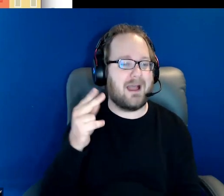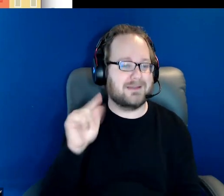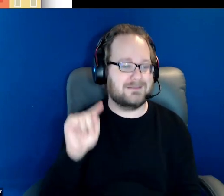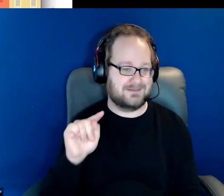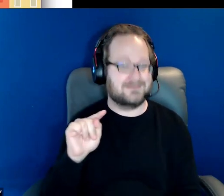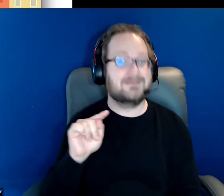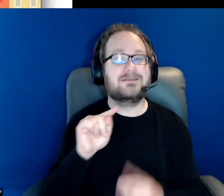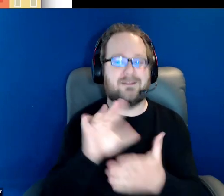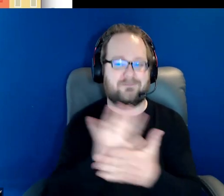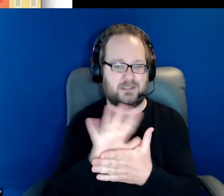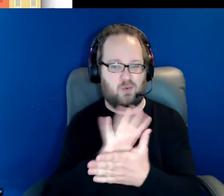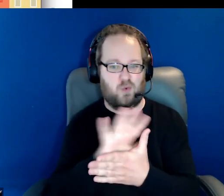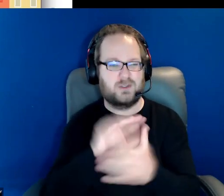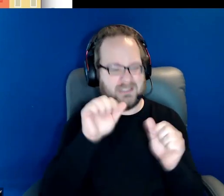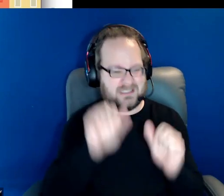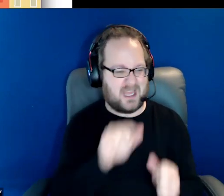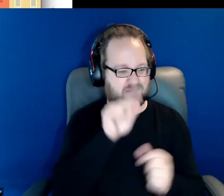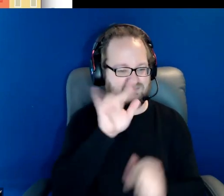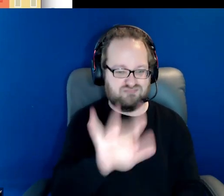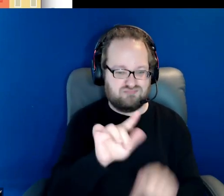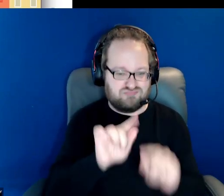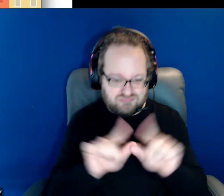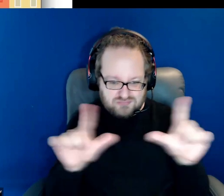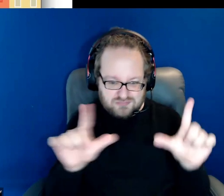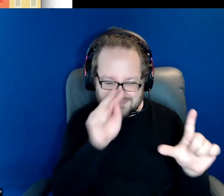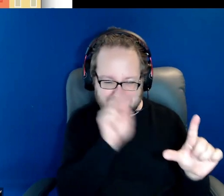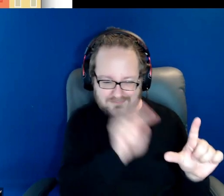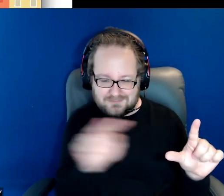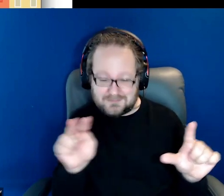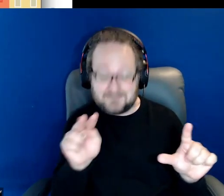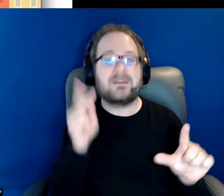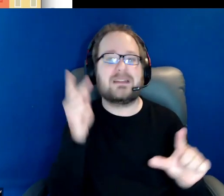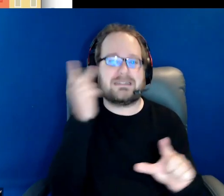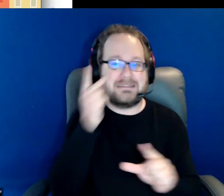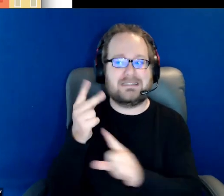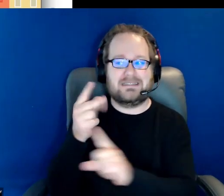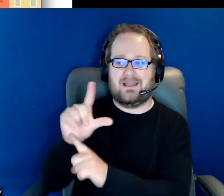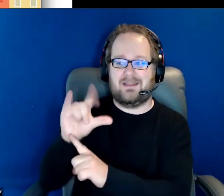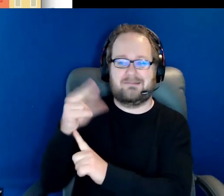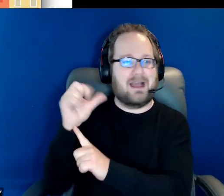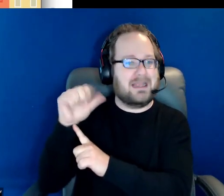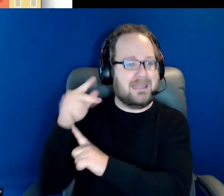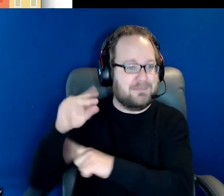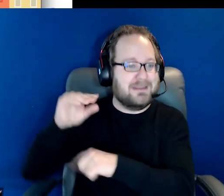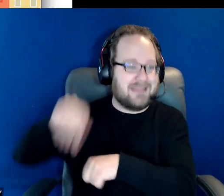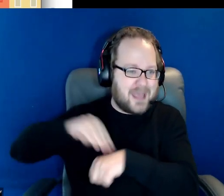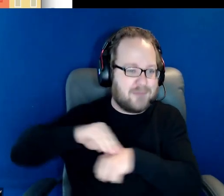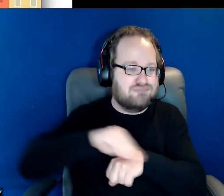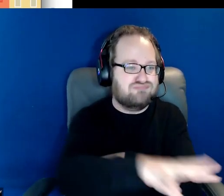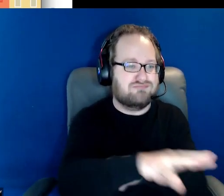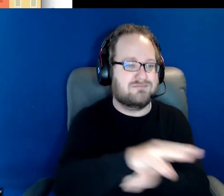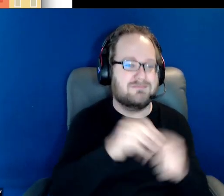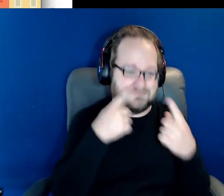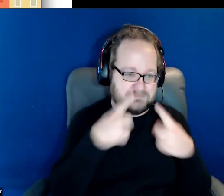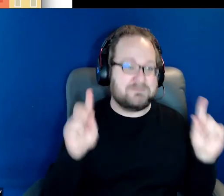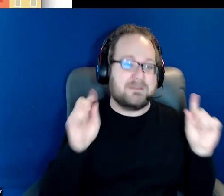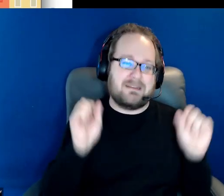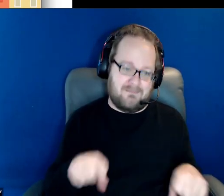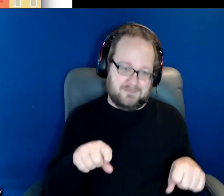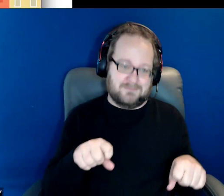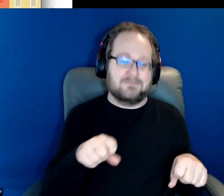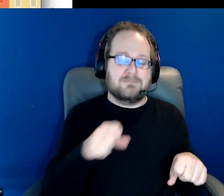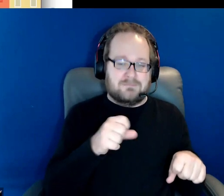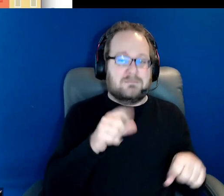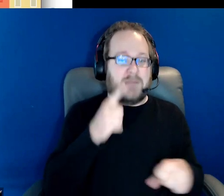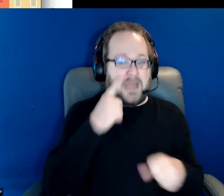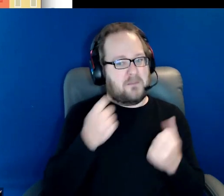also take a moment and watch a video and see and hear the impact of LIHEAP can have on households in need. Additional videos can be found on the